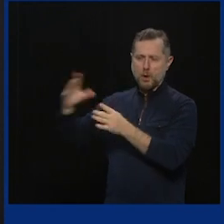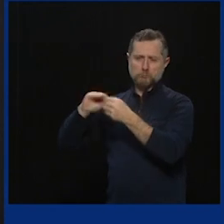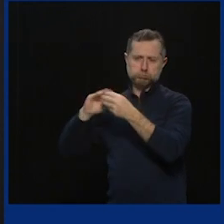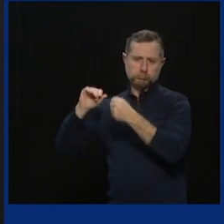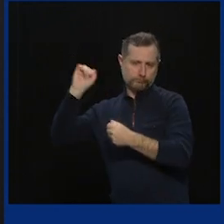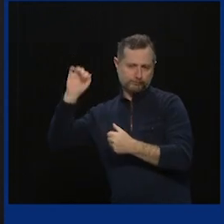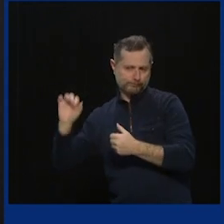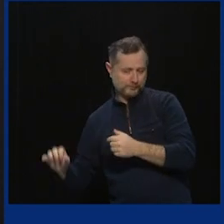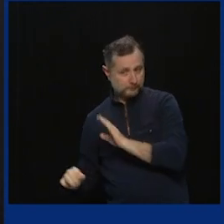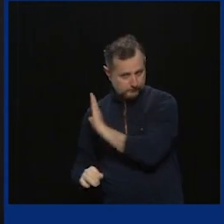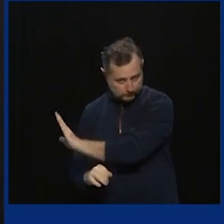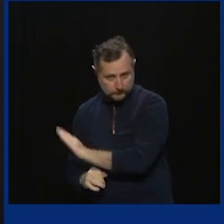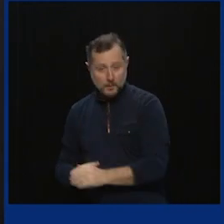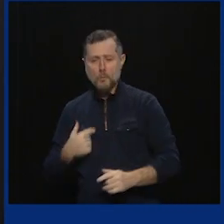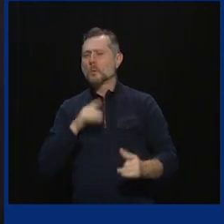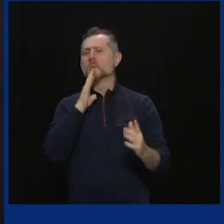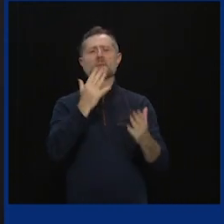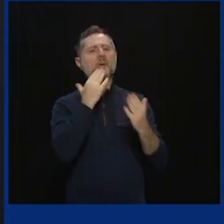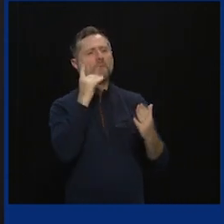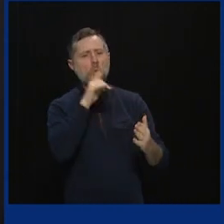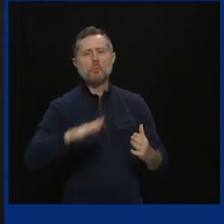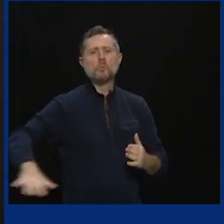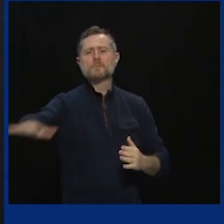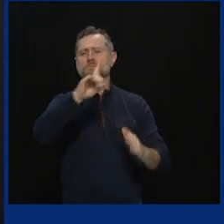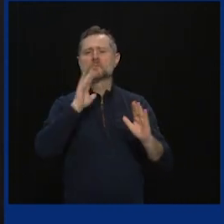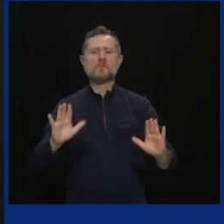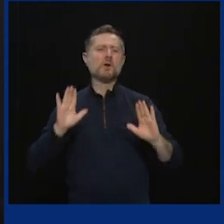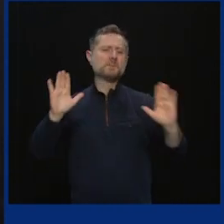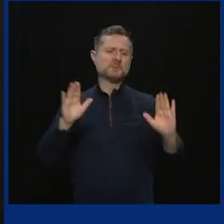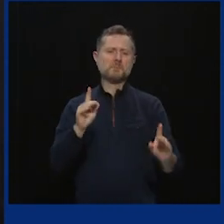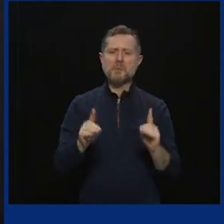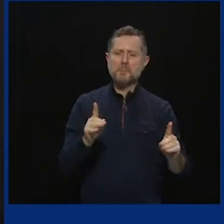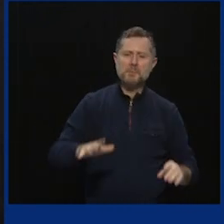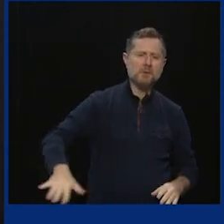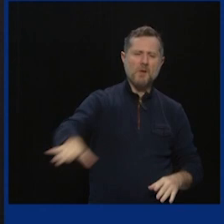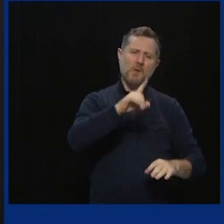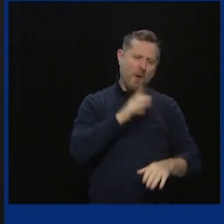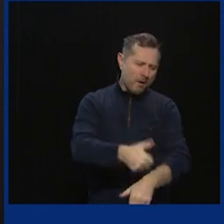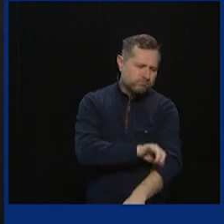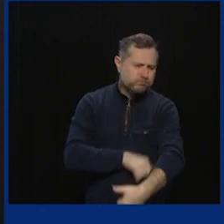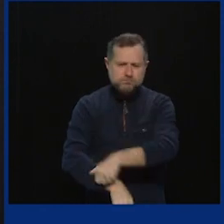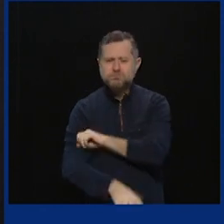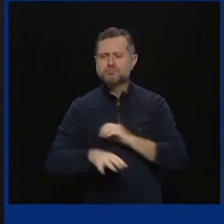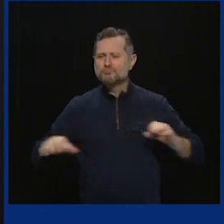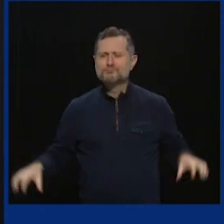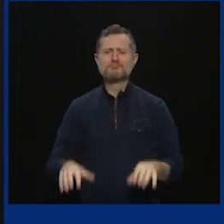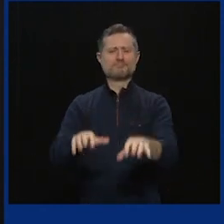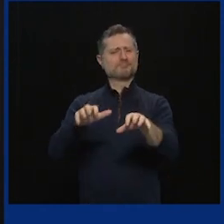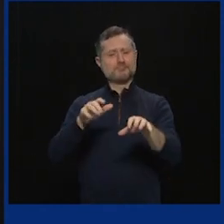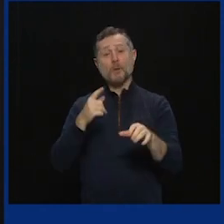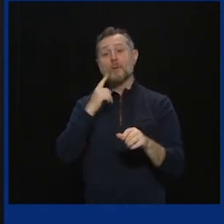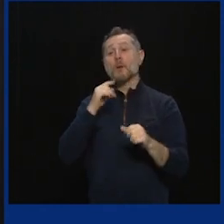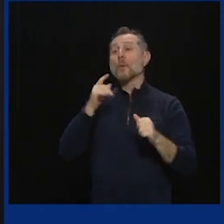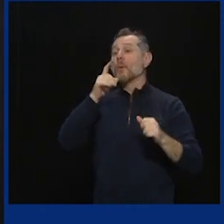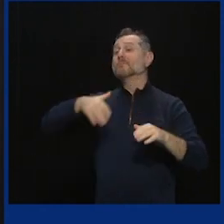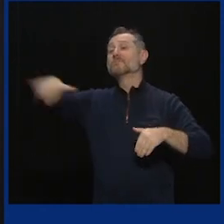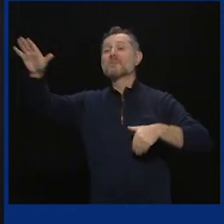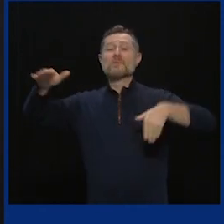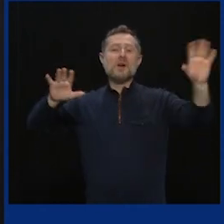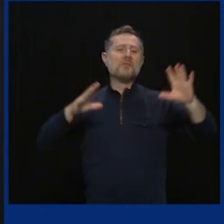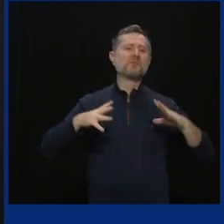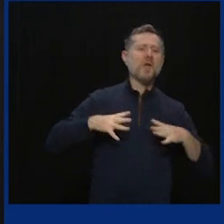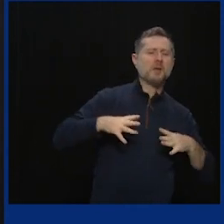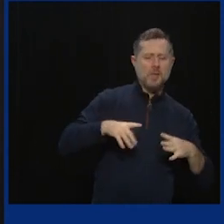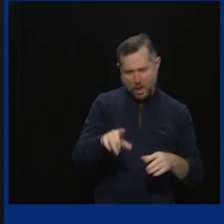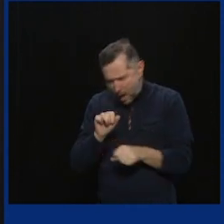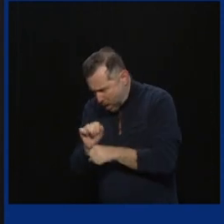put together the kind of effort, whether they were on vacation with their family or working from home or from the office,